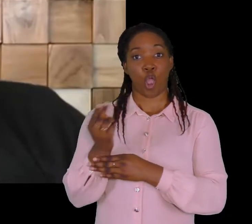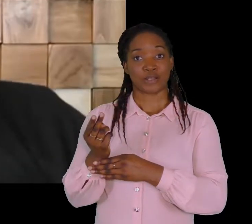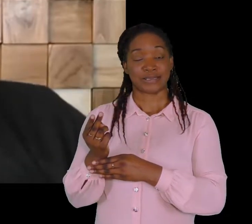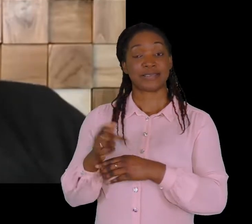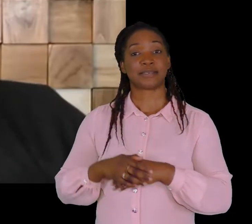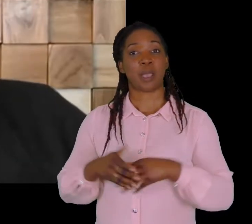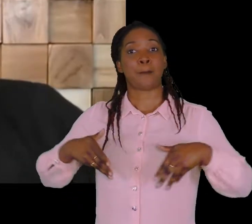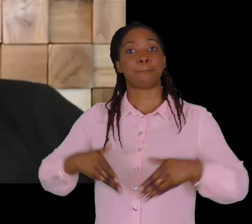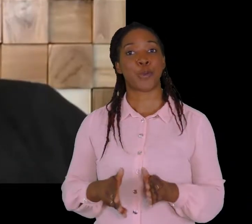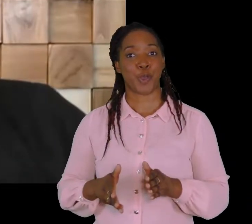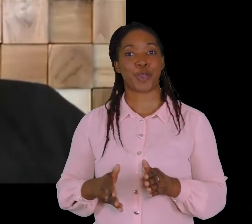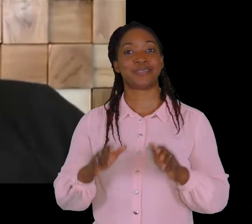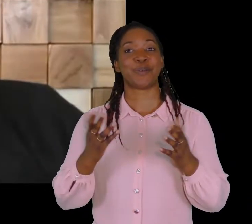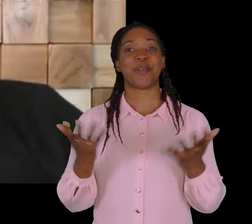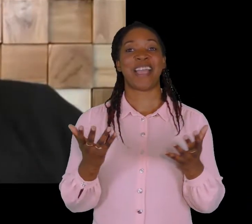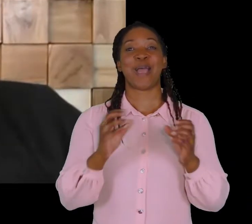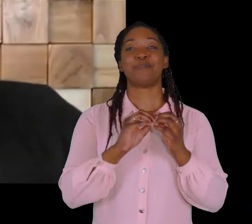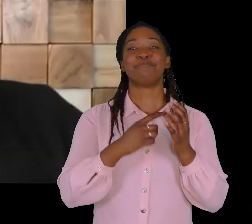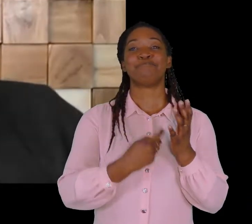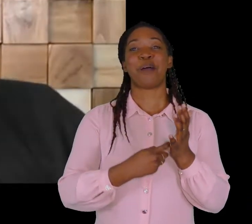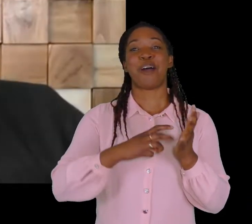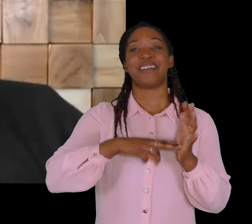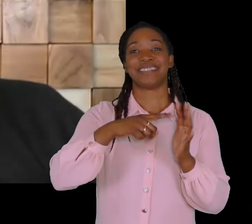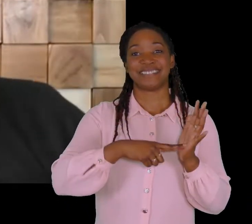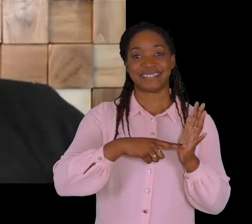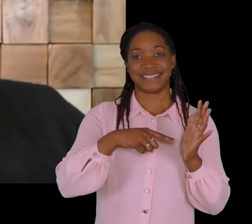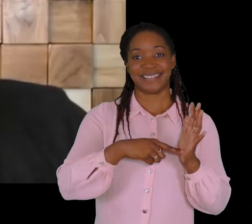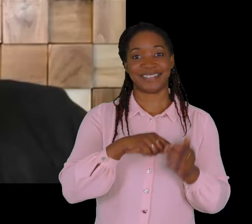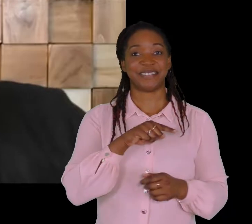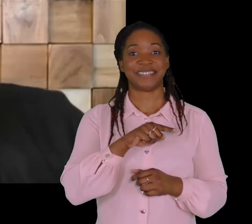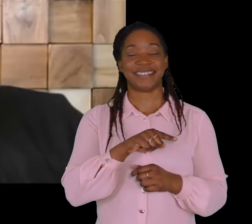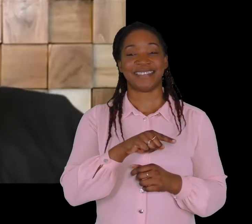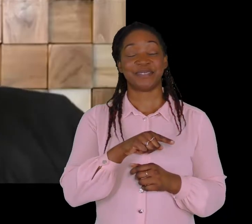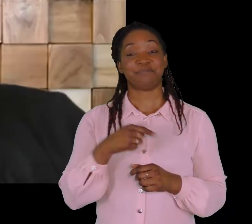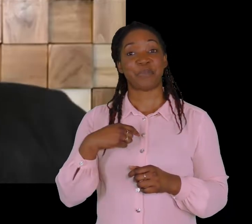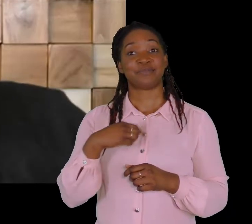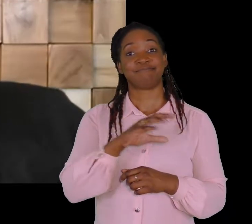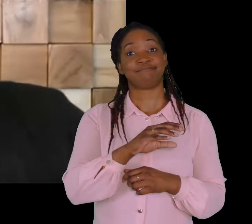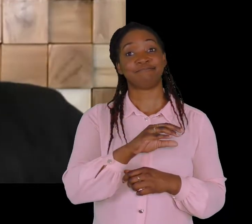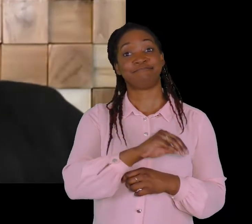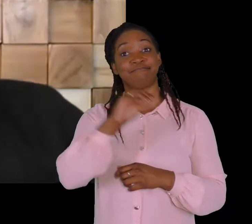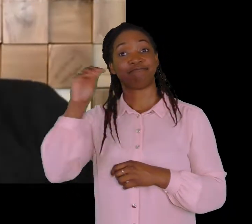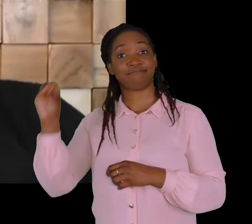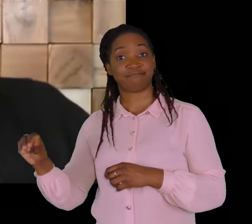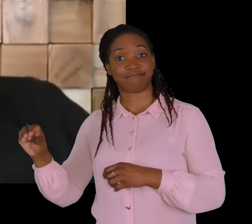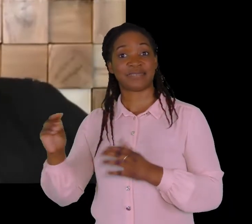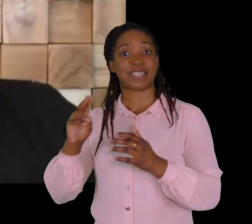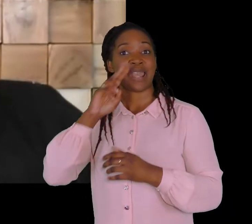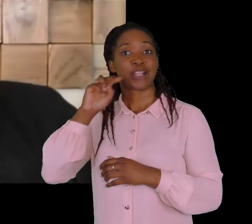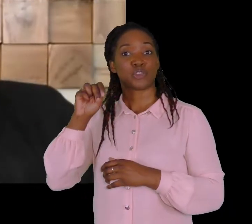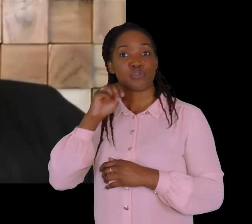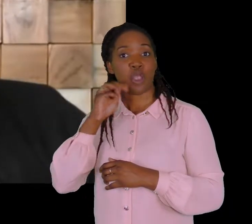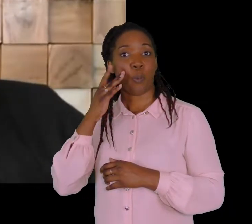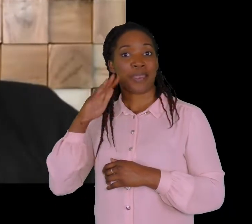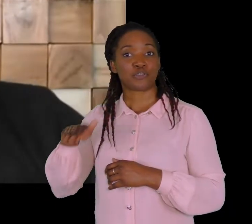Britain. Born in Barnet, I love that in your bio, Hassan. Born in Barnet, but relocated